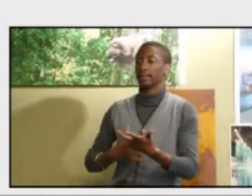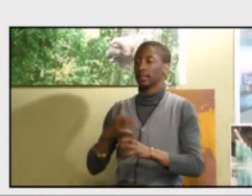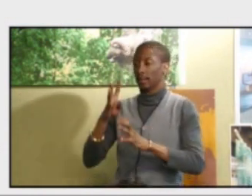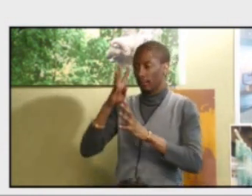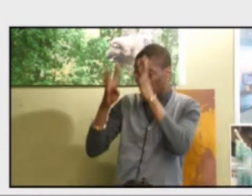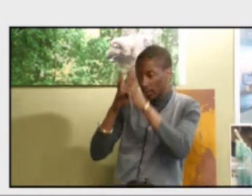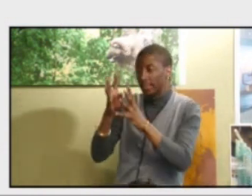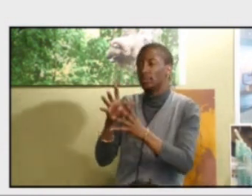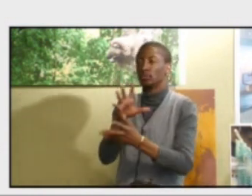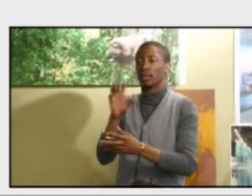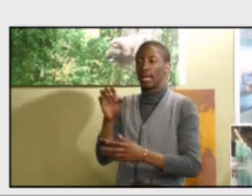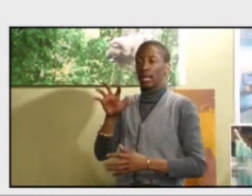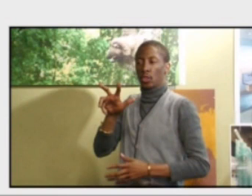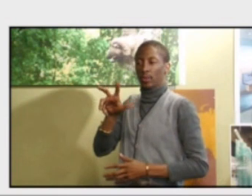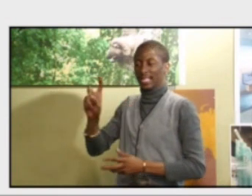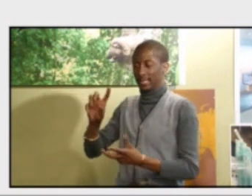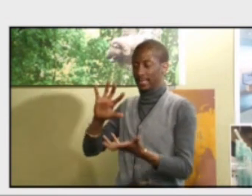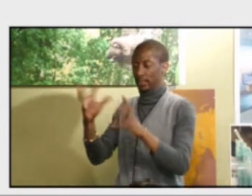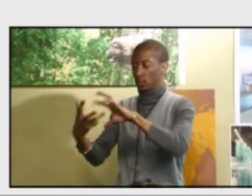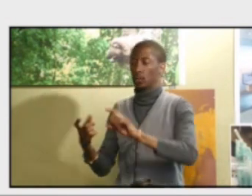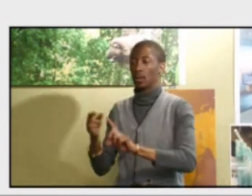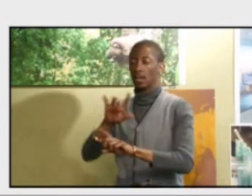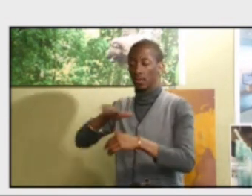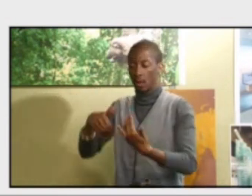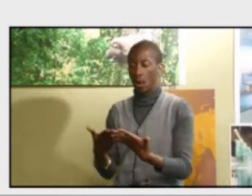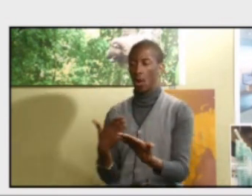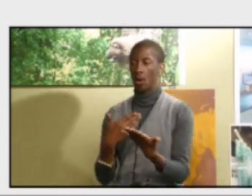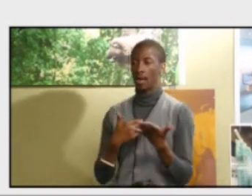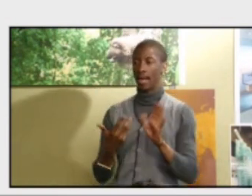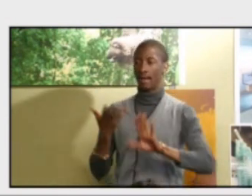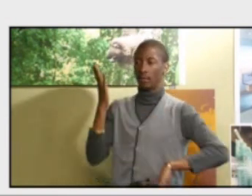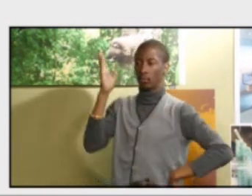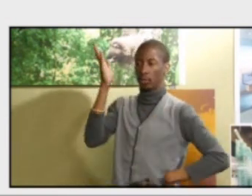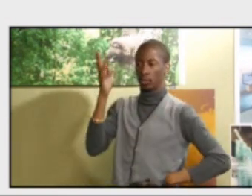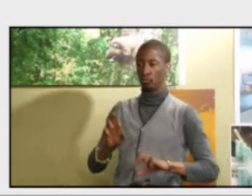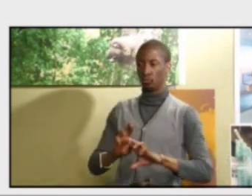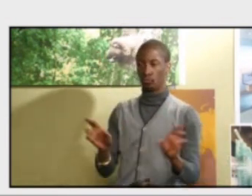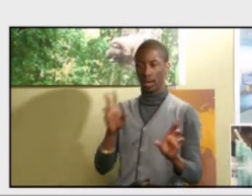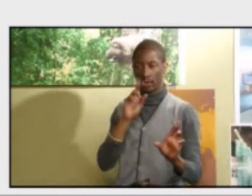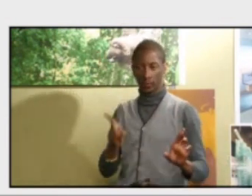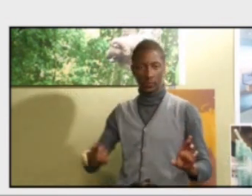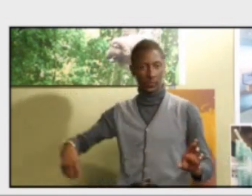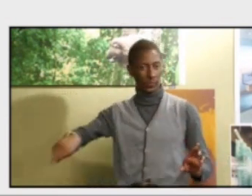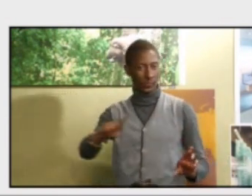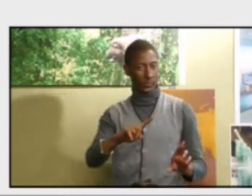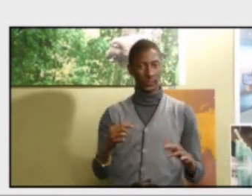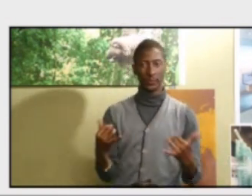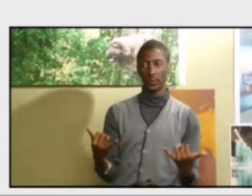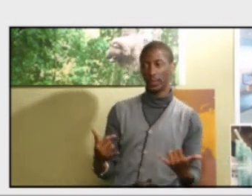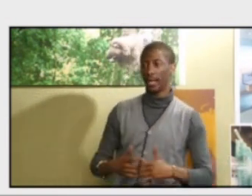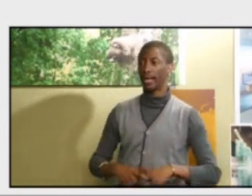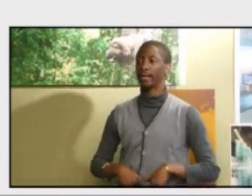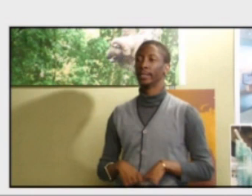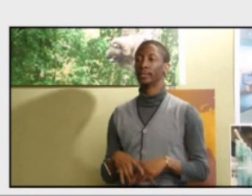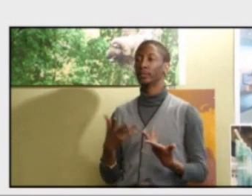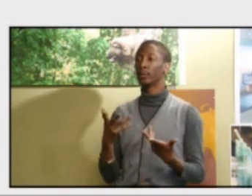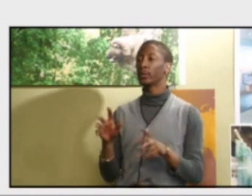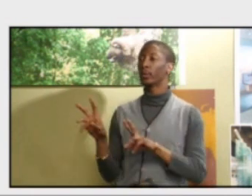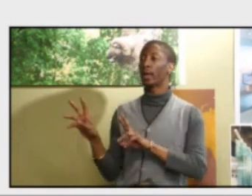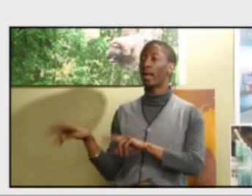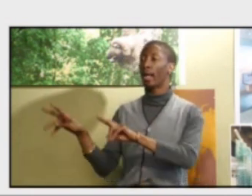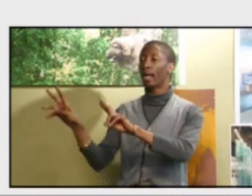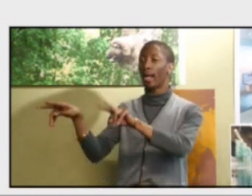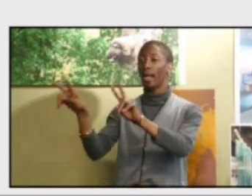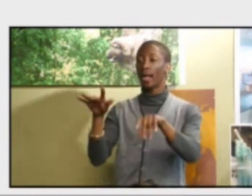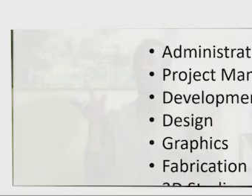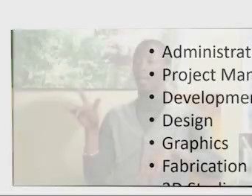studio. They all have presentations prepared for you today. So as you go throughout the building,